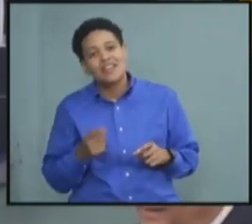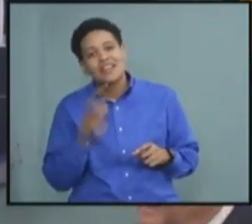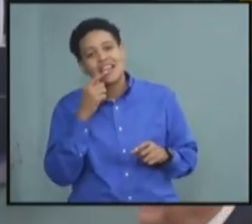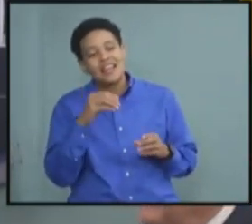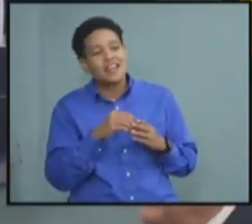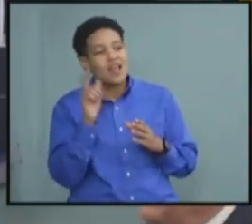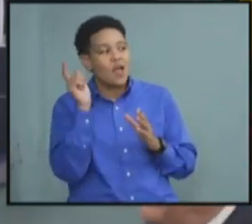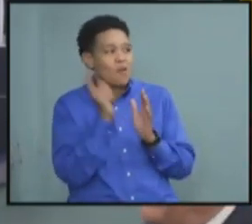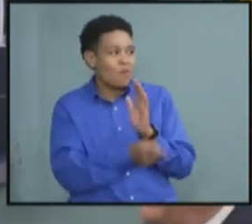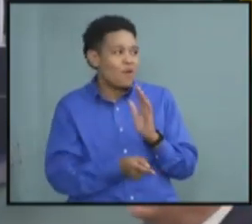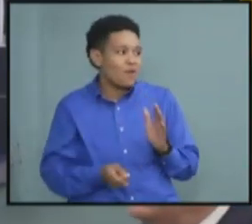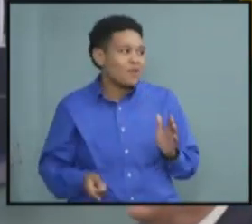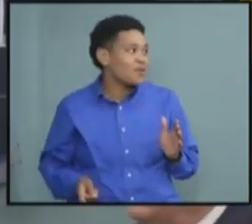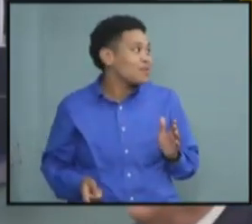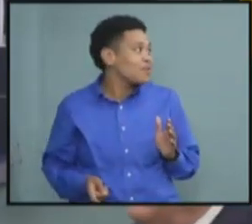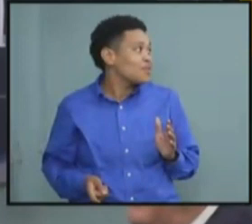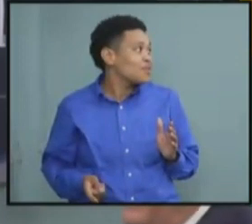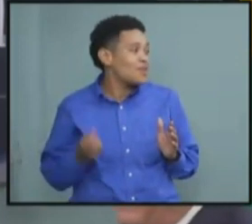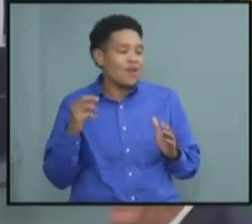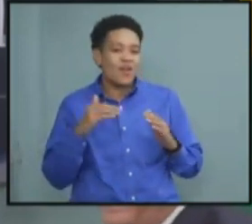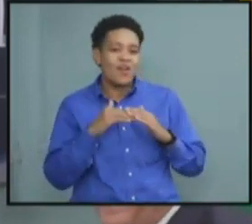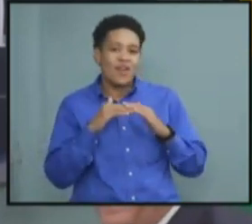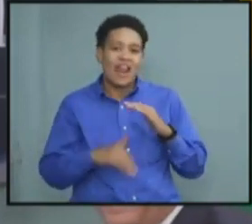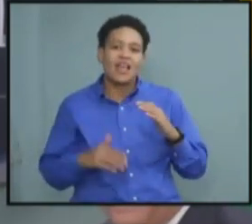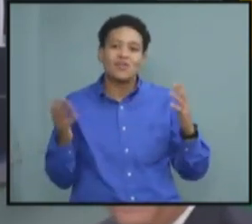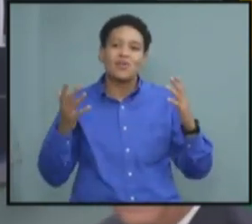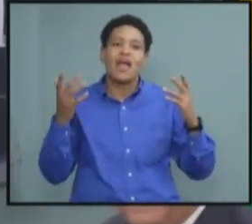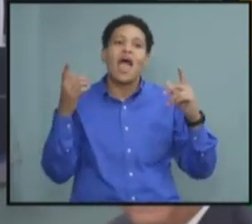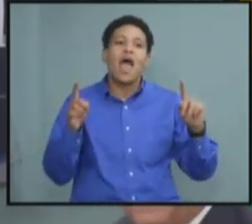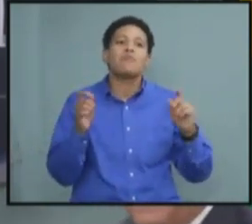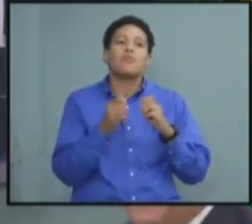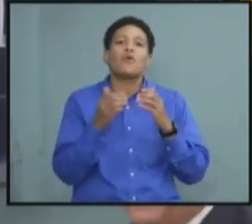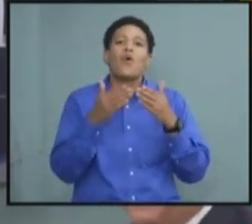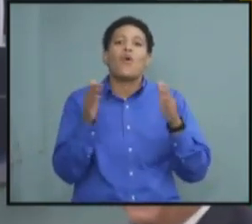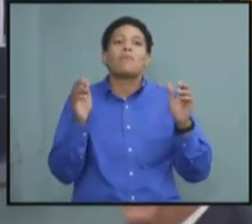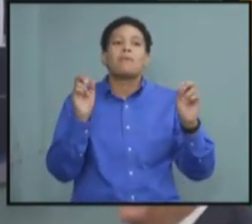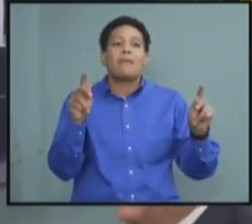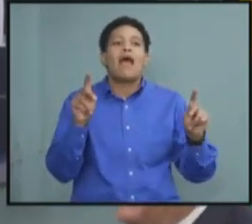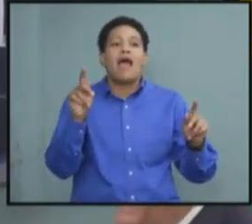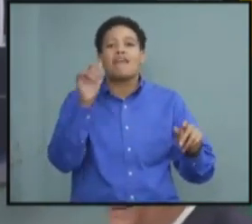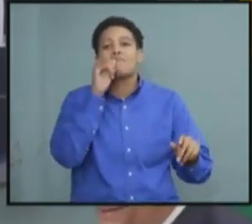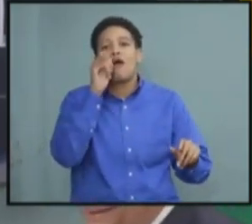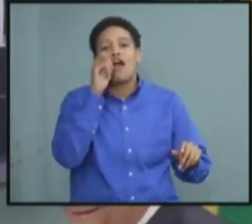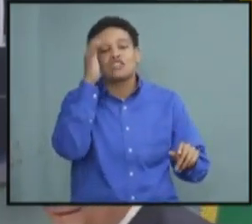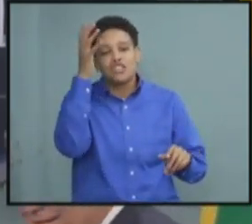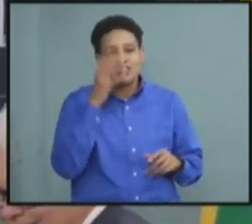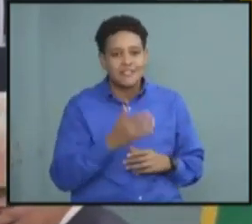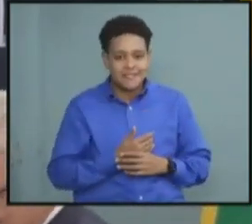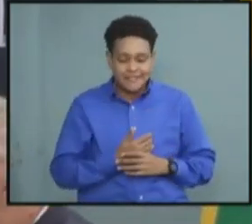minute or less what is happening with the reopening of bars.